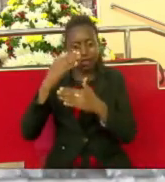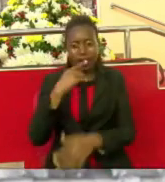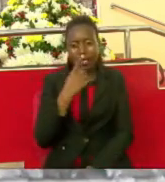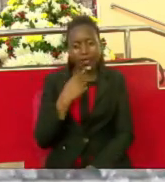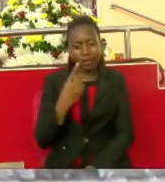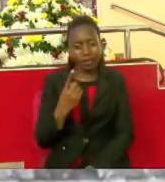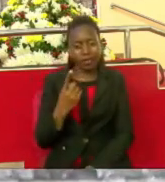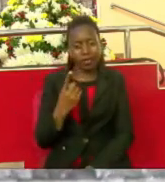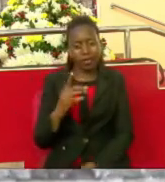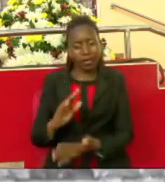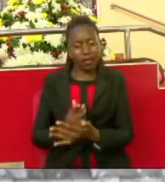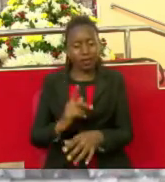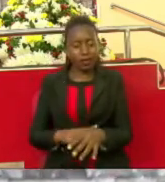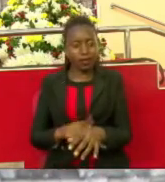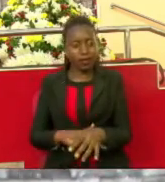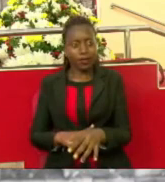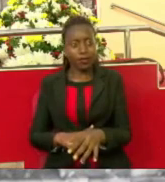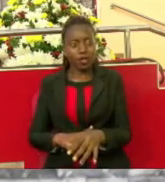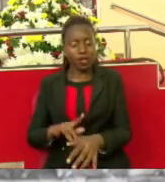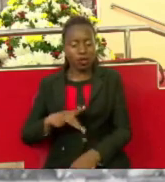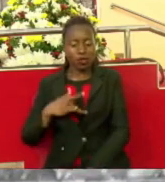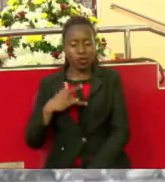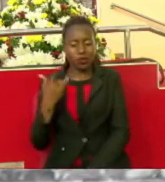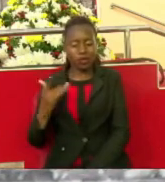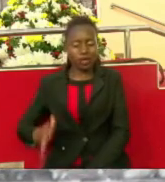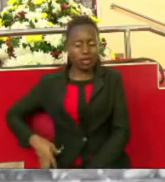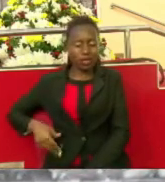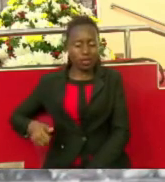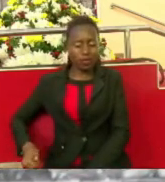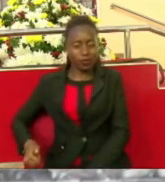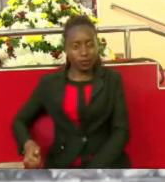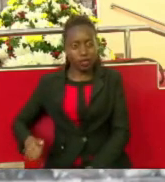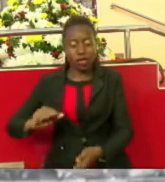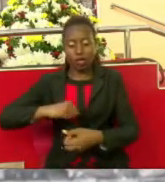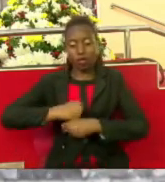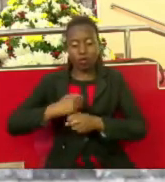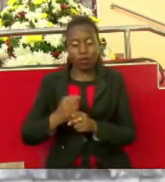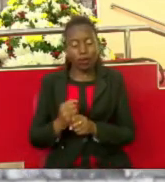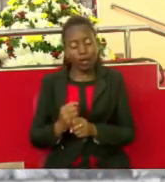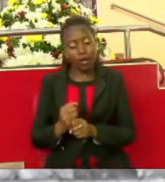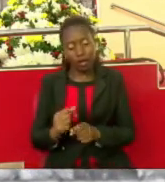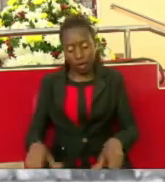sometimes you feel mean as you stretch your heart to make life better for your child in high school.